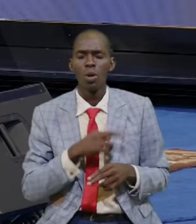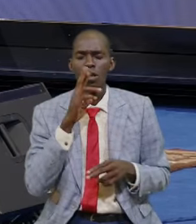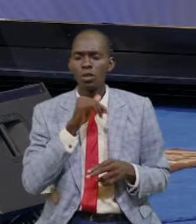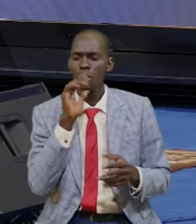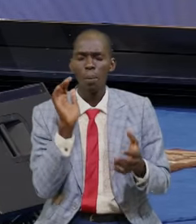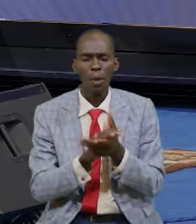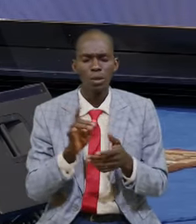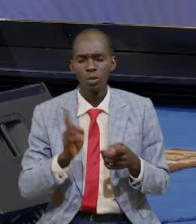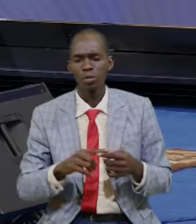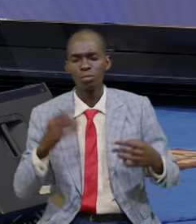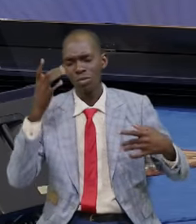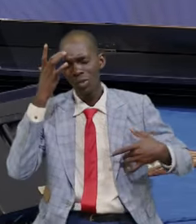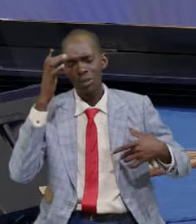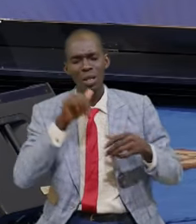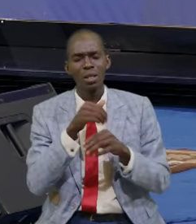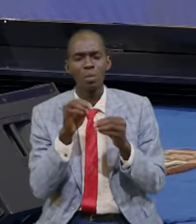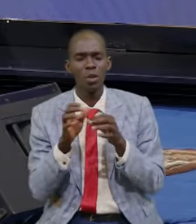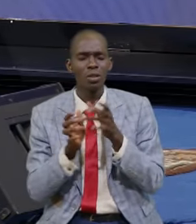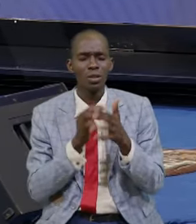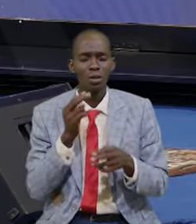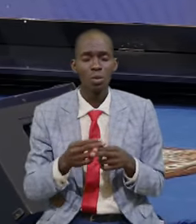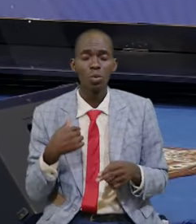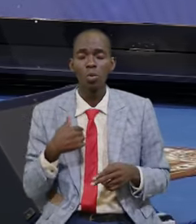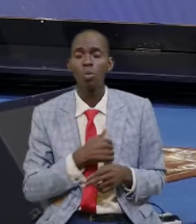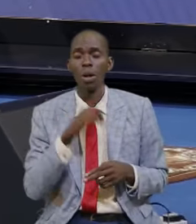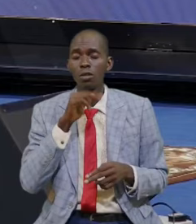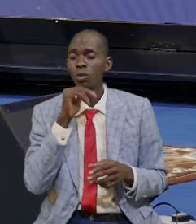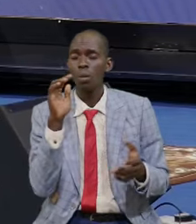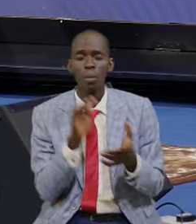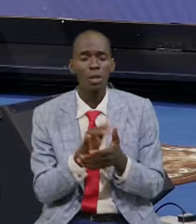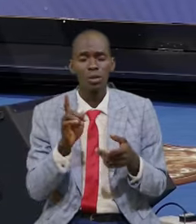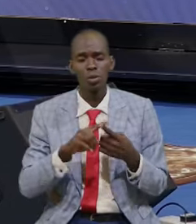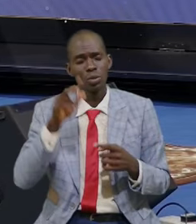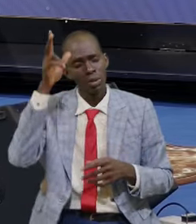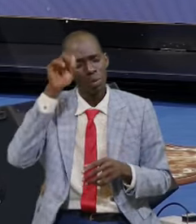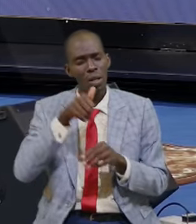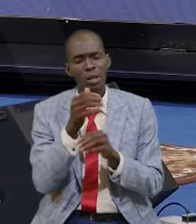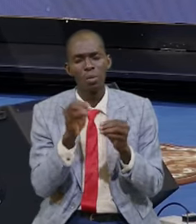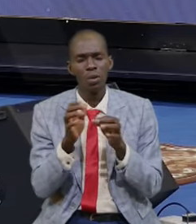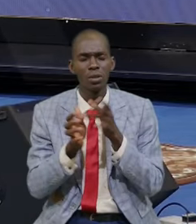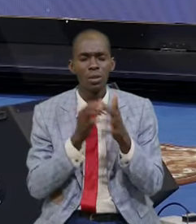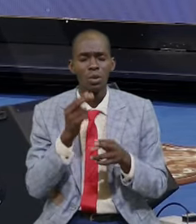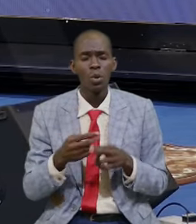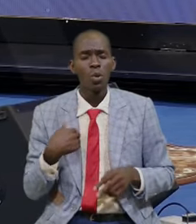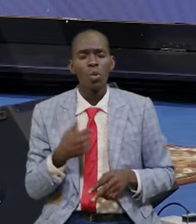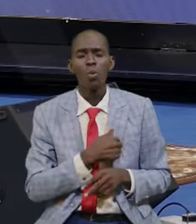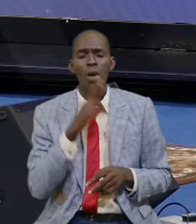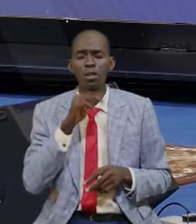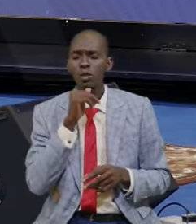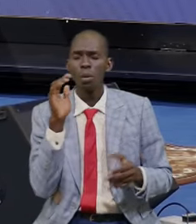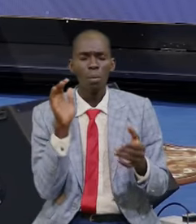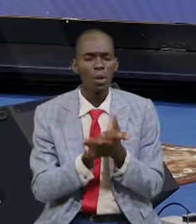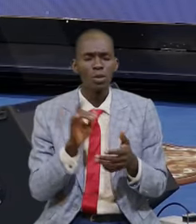disease anymore. We are not married to demons anymore. We're not married to premature